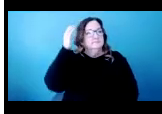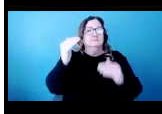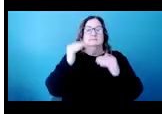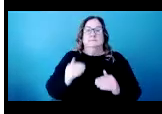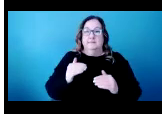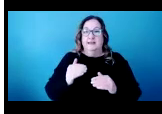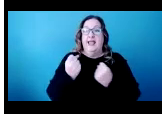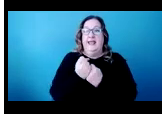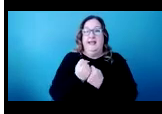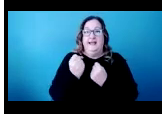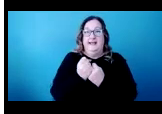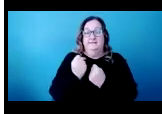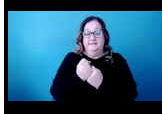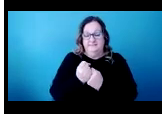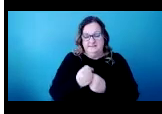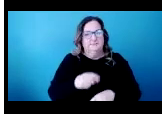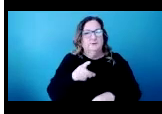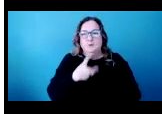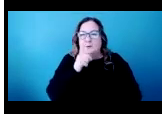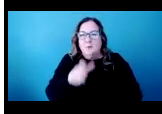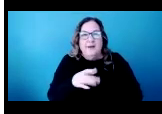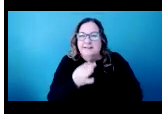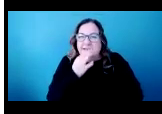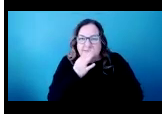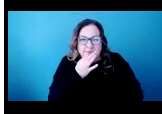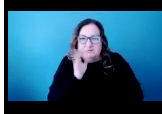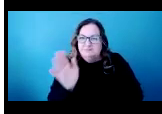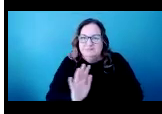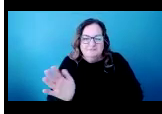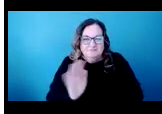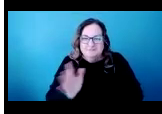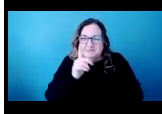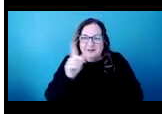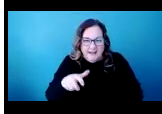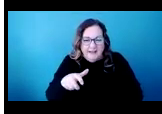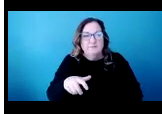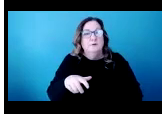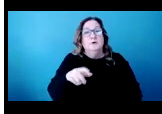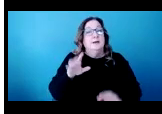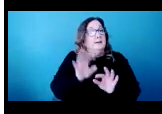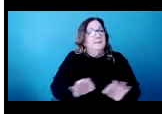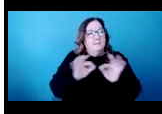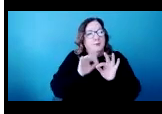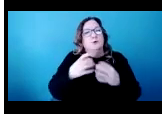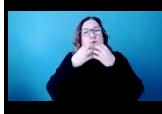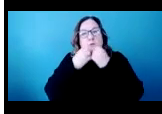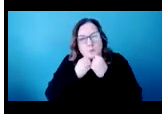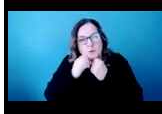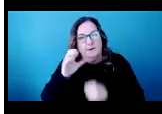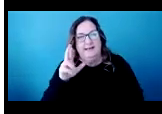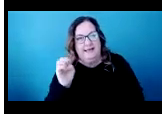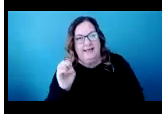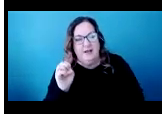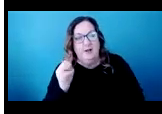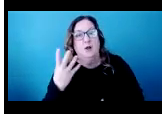to be an expert. You just have to you just need to care enough to get involved and to speak up.